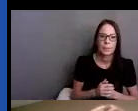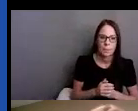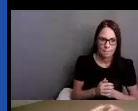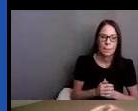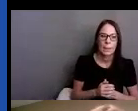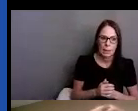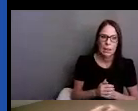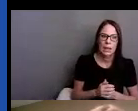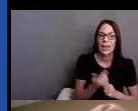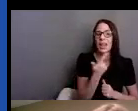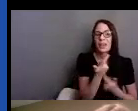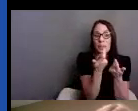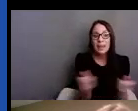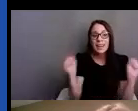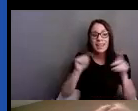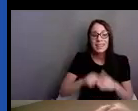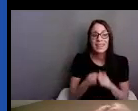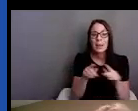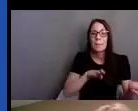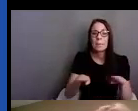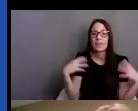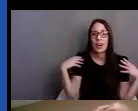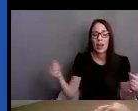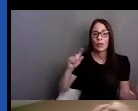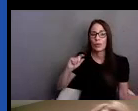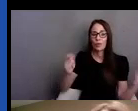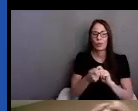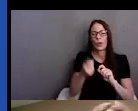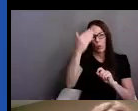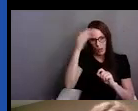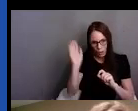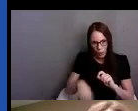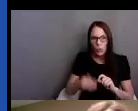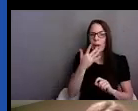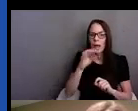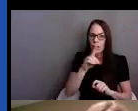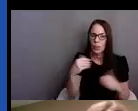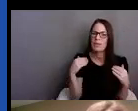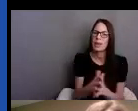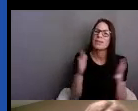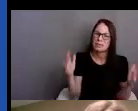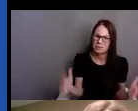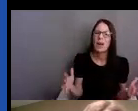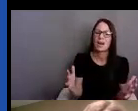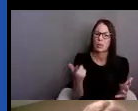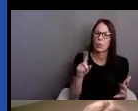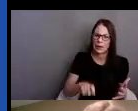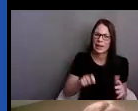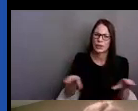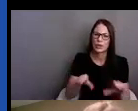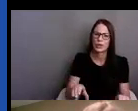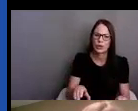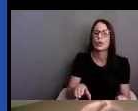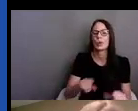And another big initiative is the behavioral health reform. We know in Colorado, there's lots to do to be better stewards of